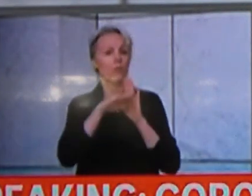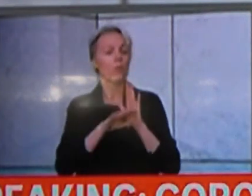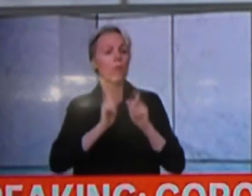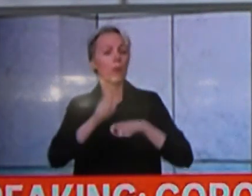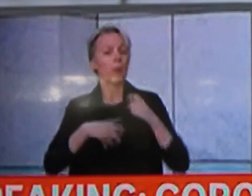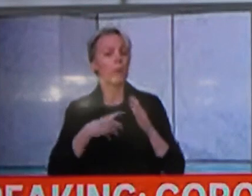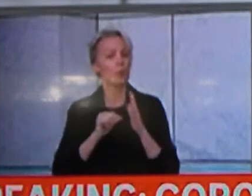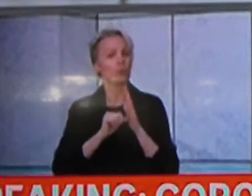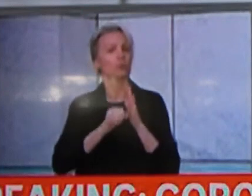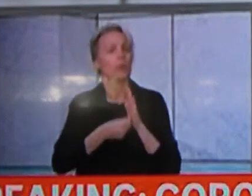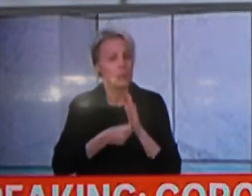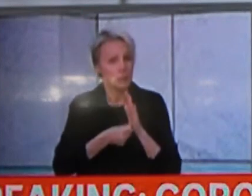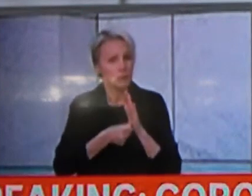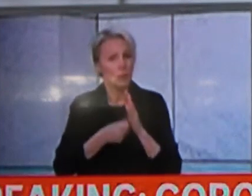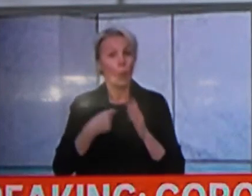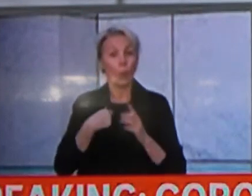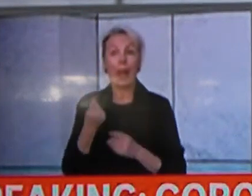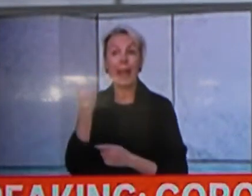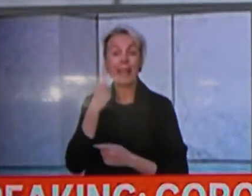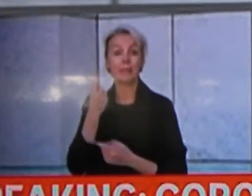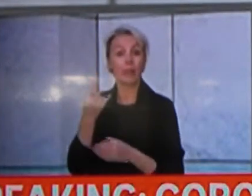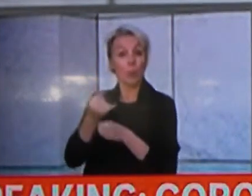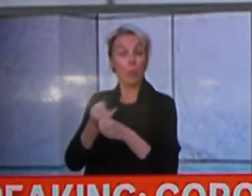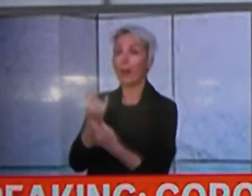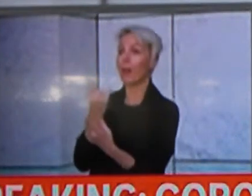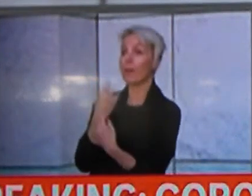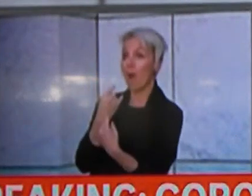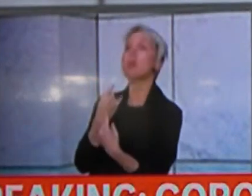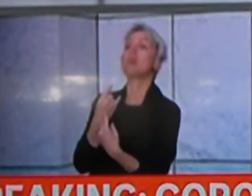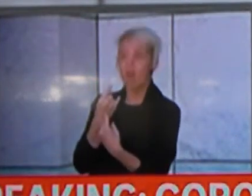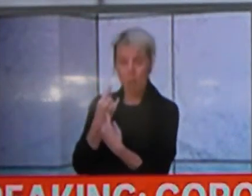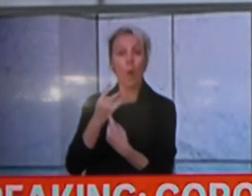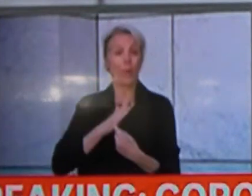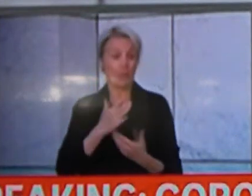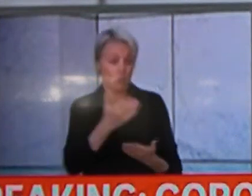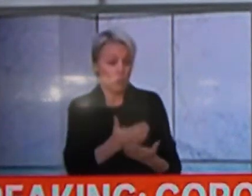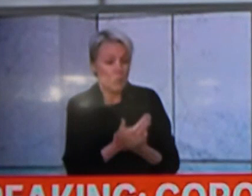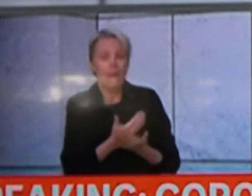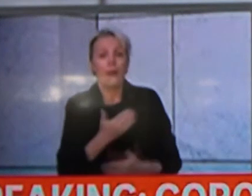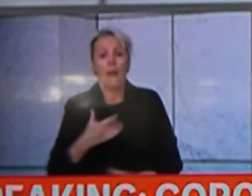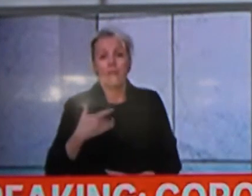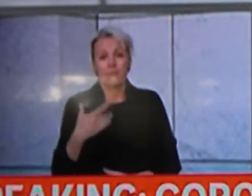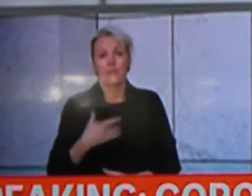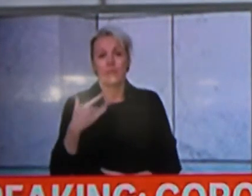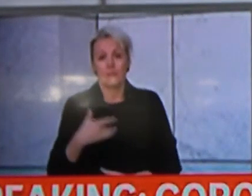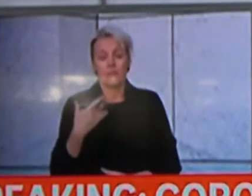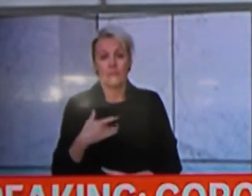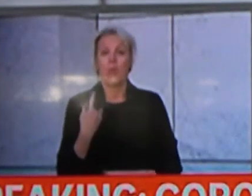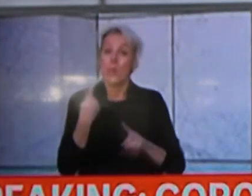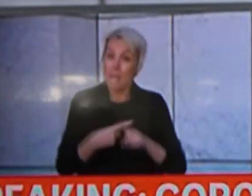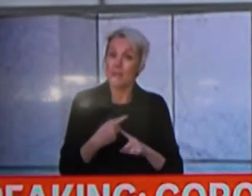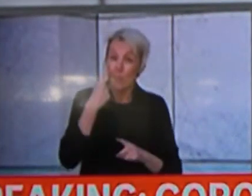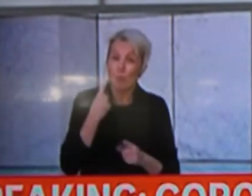further measures based on the medical advice, because at the same time that we're trying to protect lives, we are also trying to protect the livelihoods